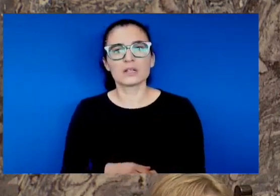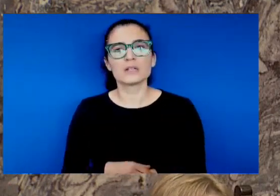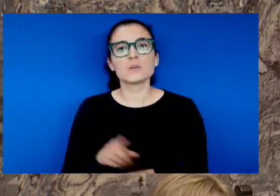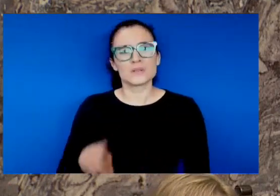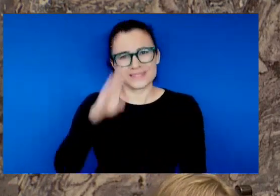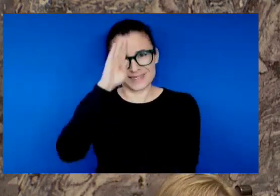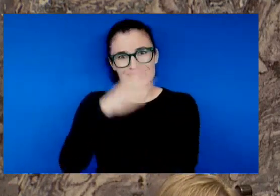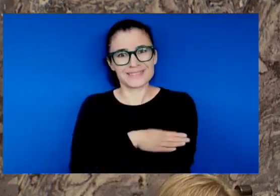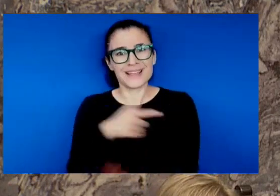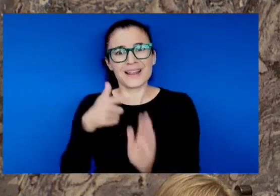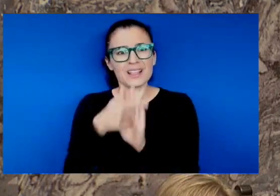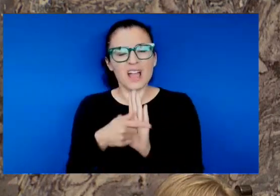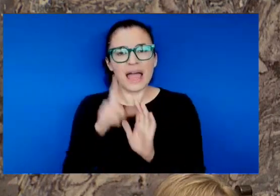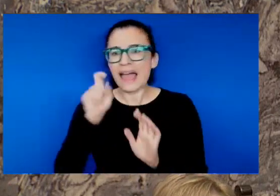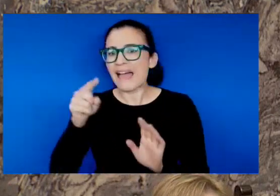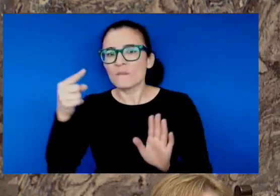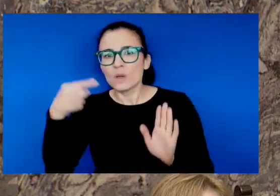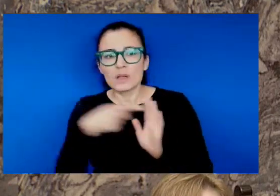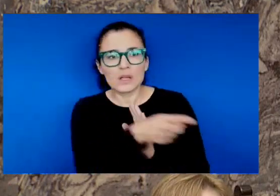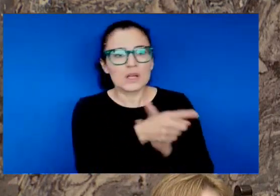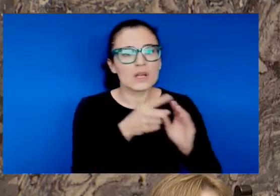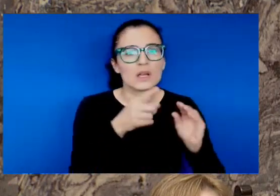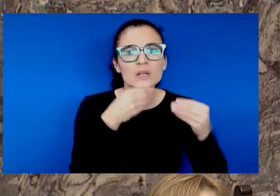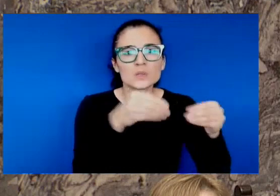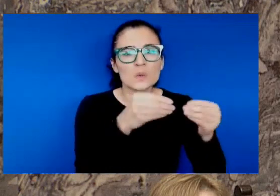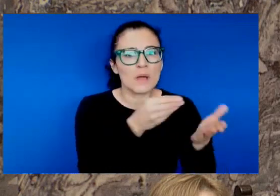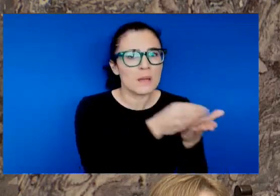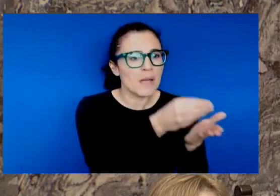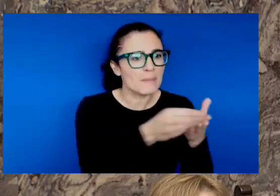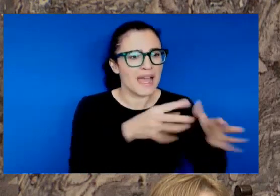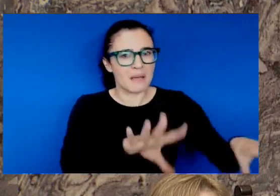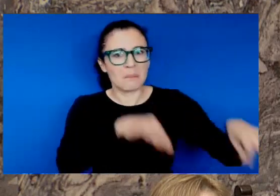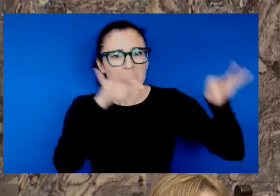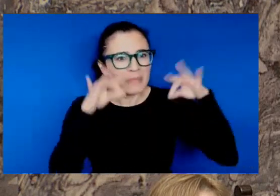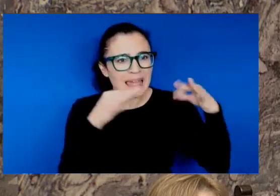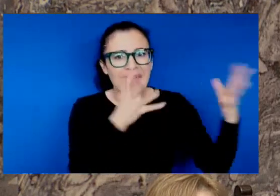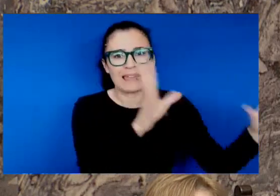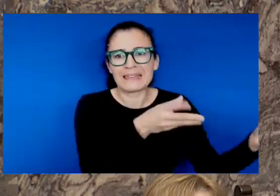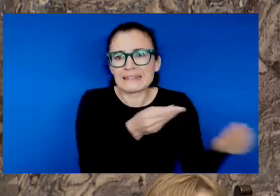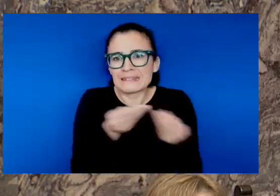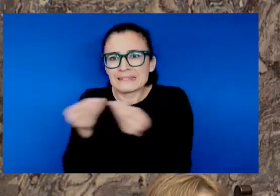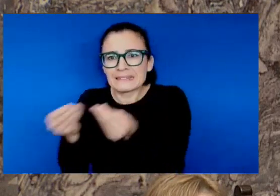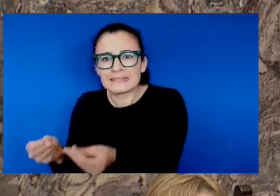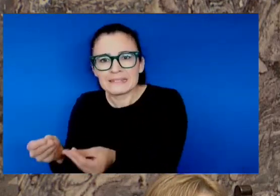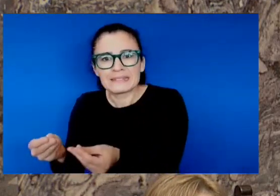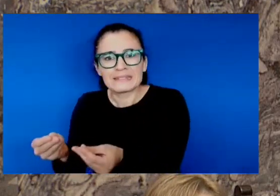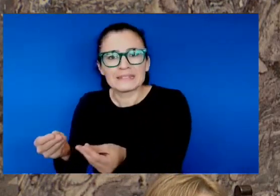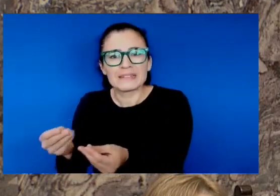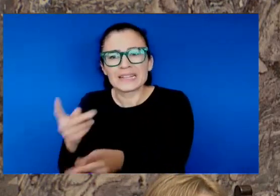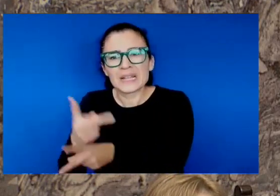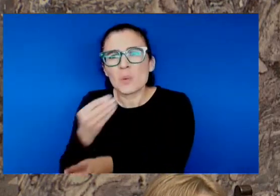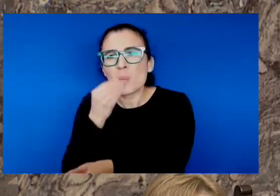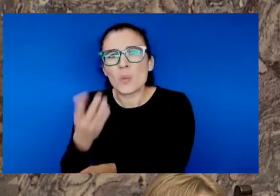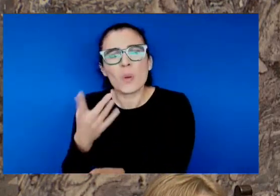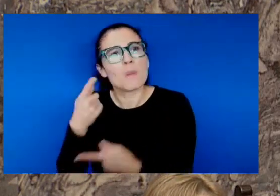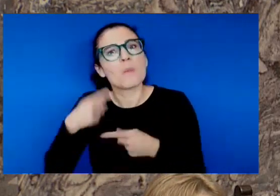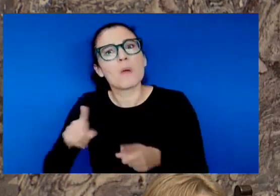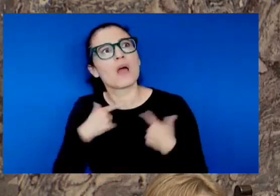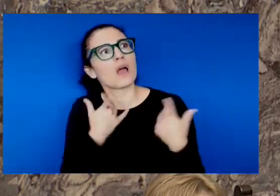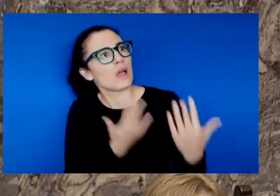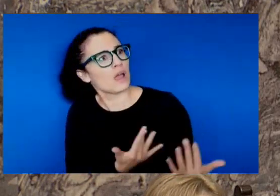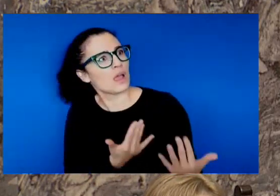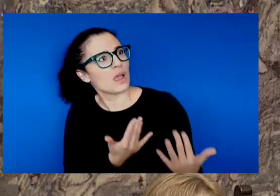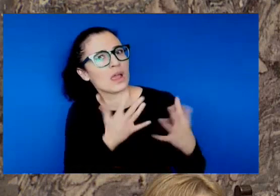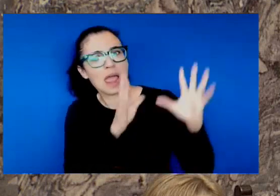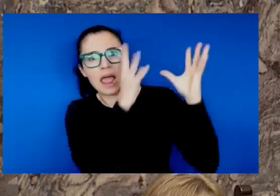up. Other stories we hear of Michelle Hart, a 77-year-old mother who was transported from Clearwater to Royal Inland